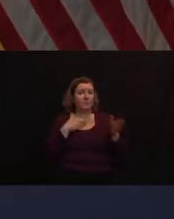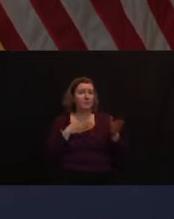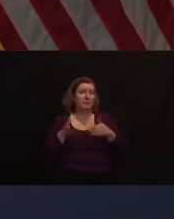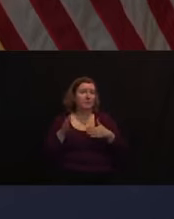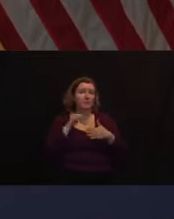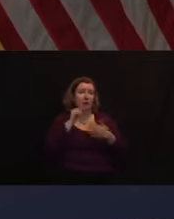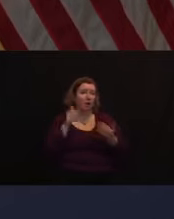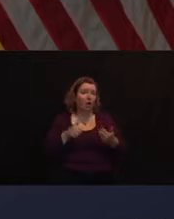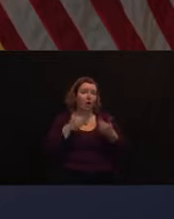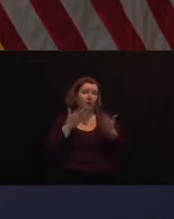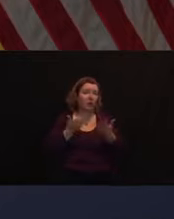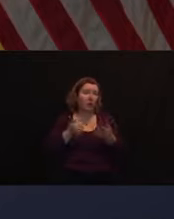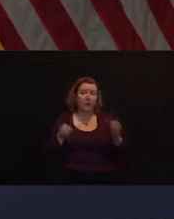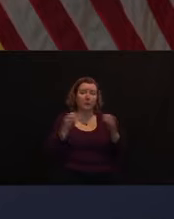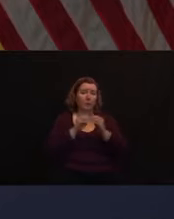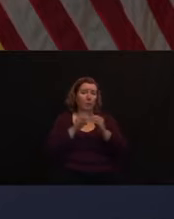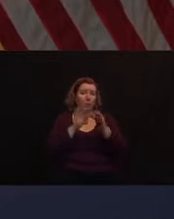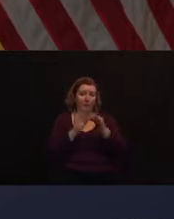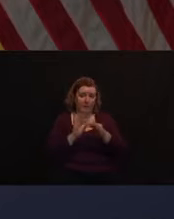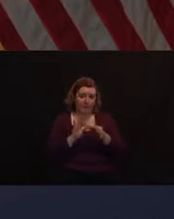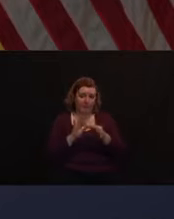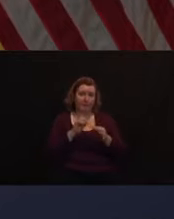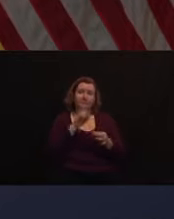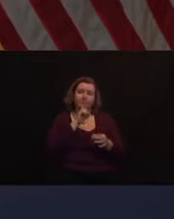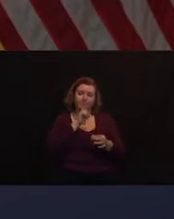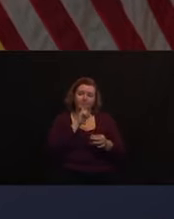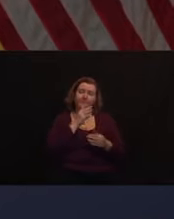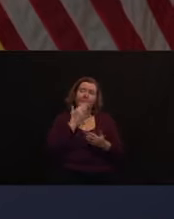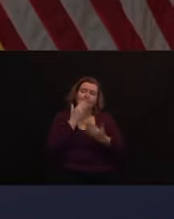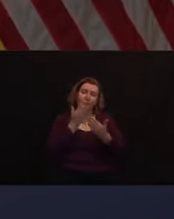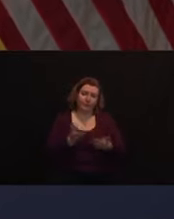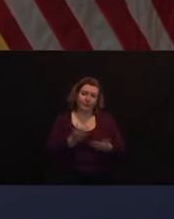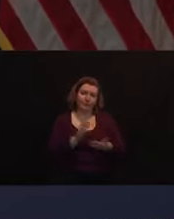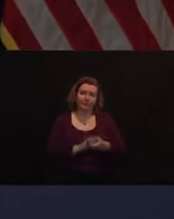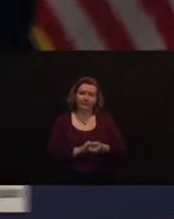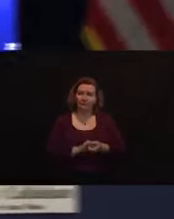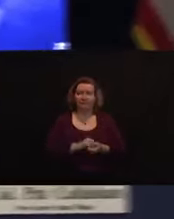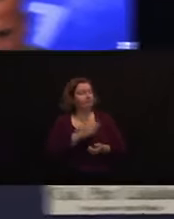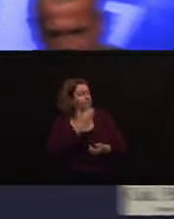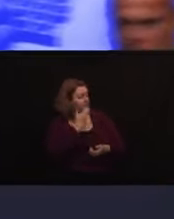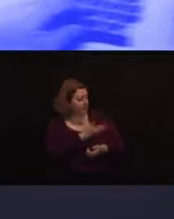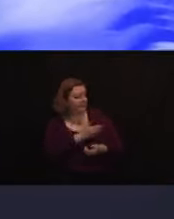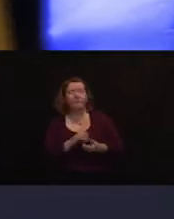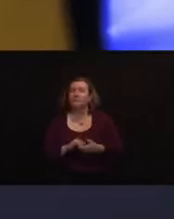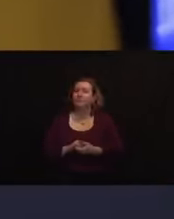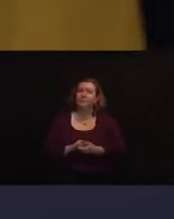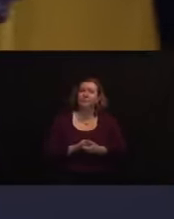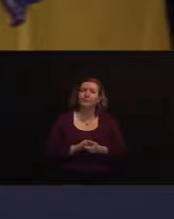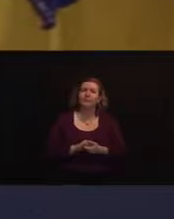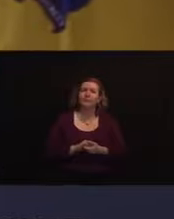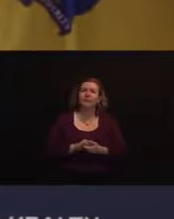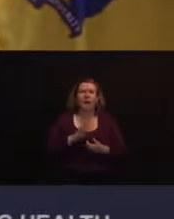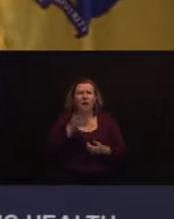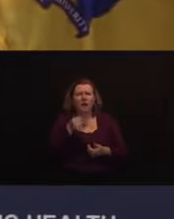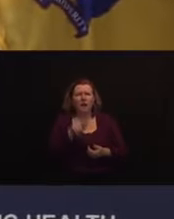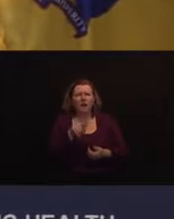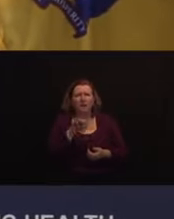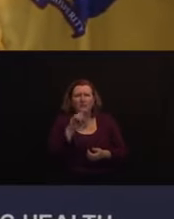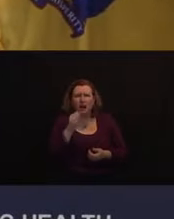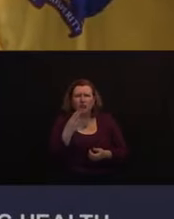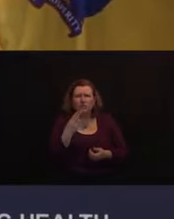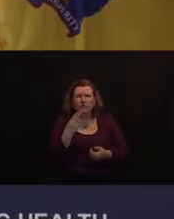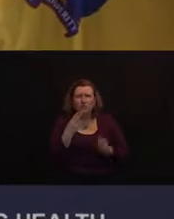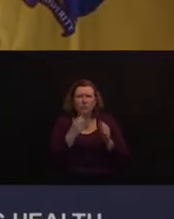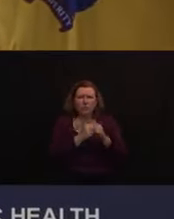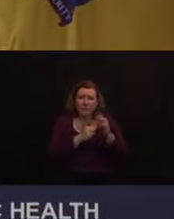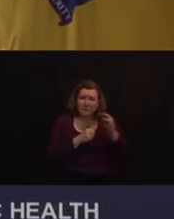additional comments with regard to it. Thank you. Bless you. Thank you for that. I'm told you're Josh. Is that right? And you're with Matt? My oldest